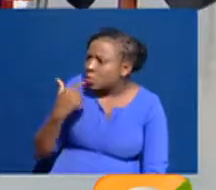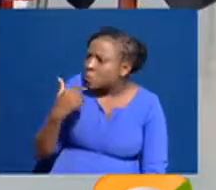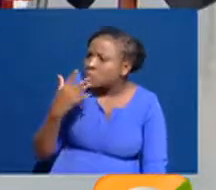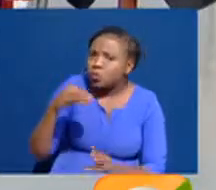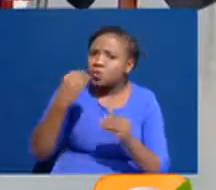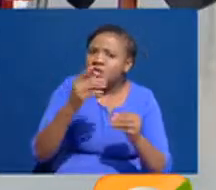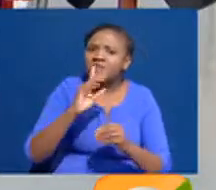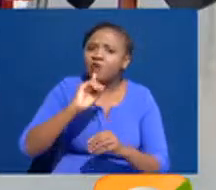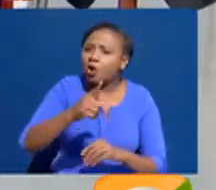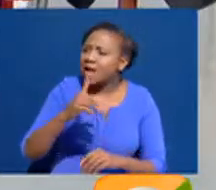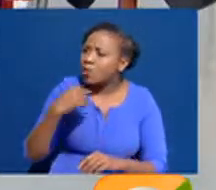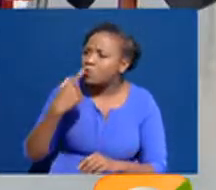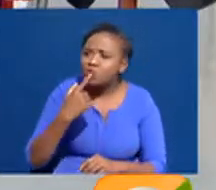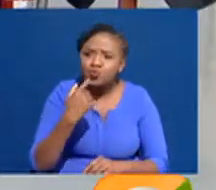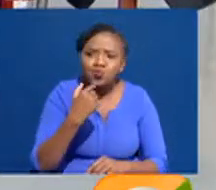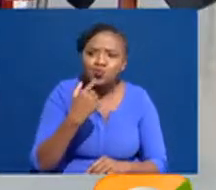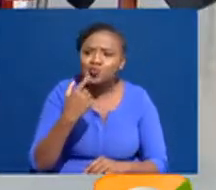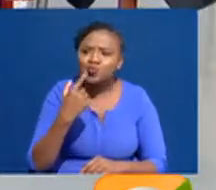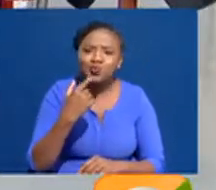who gave the orders to shoot.